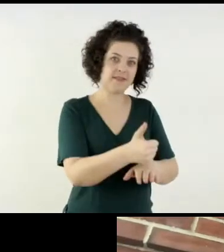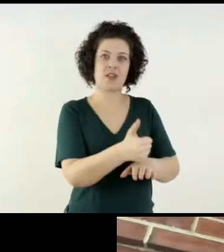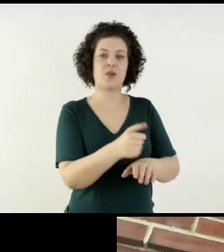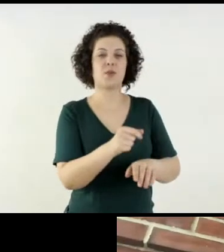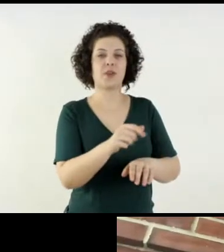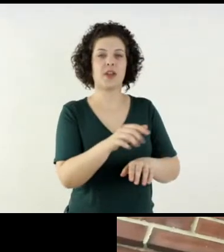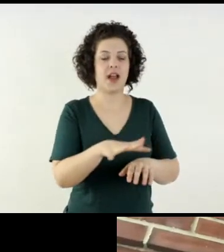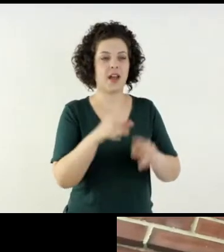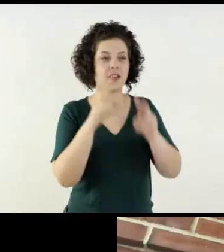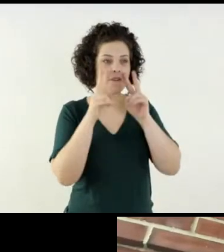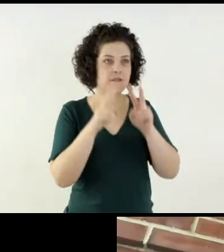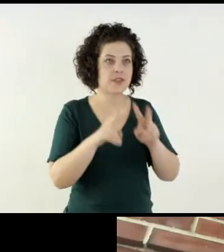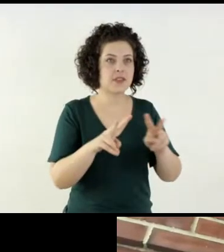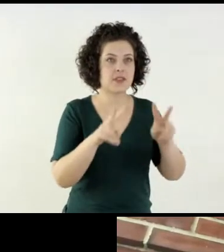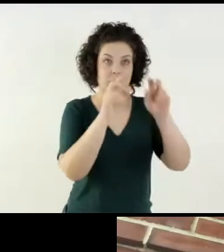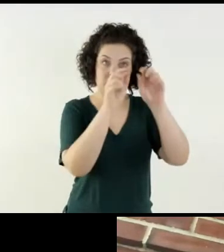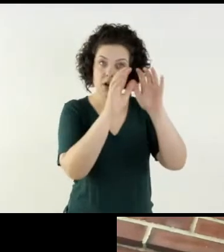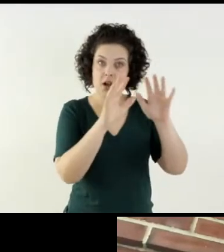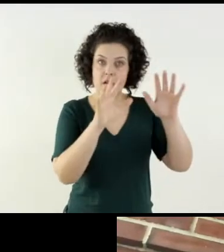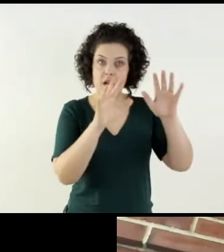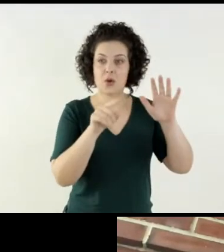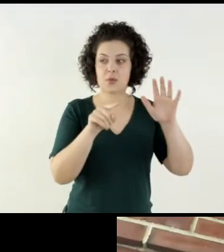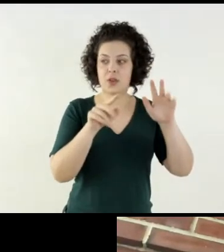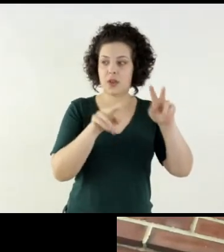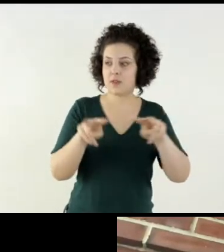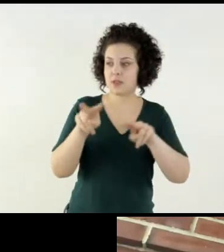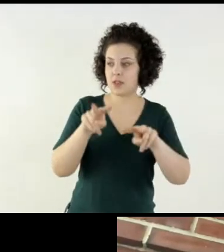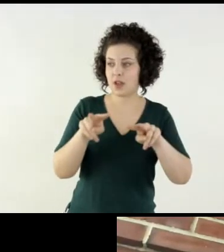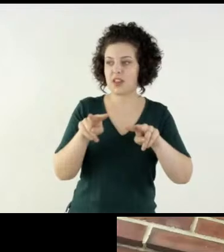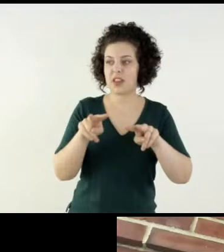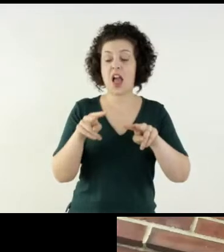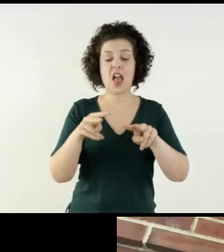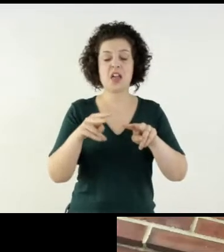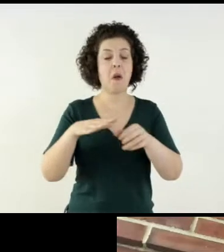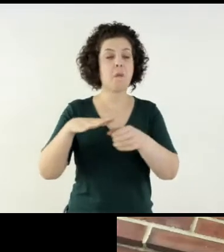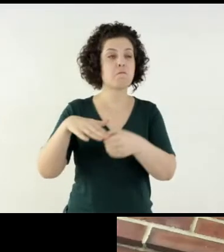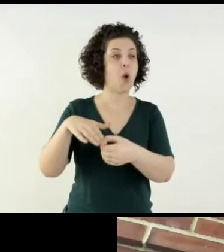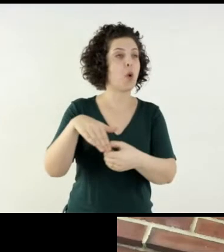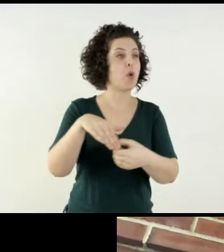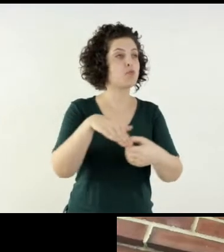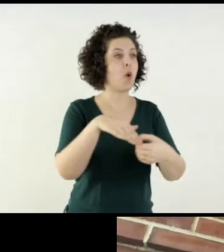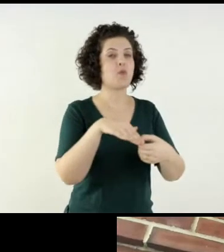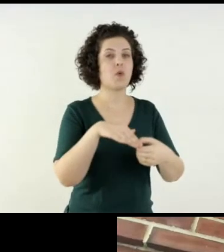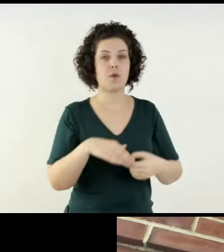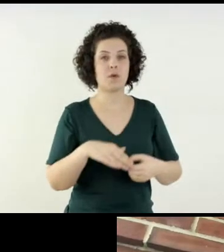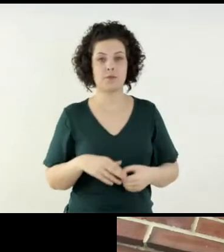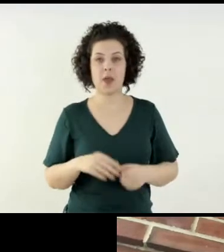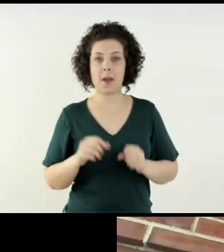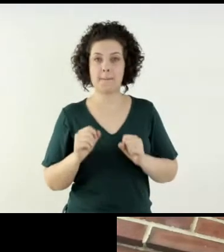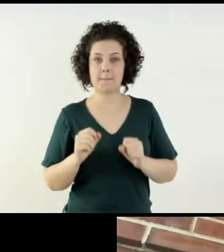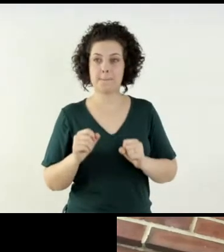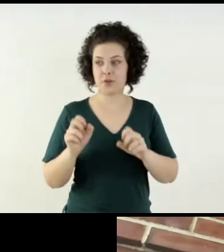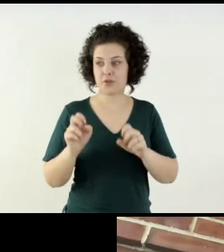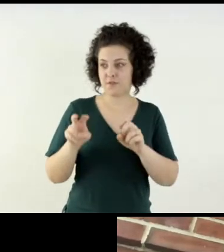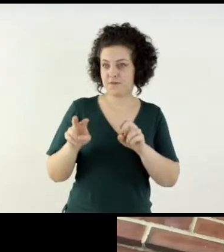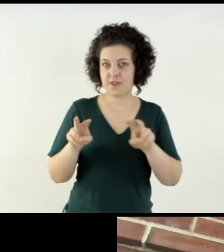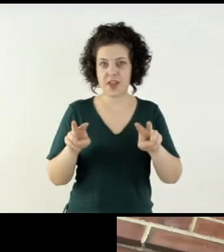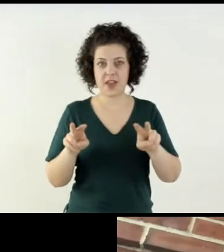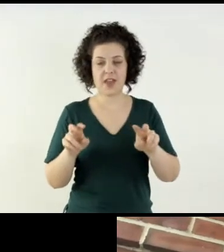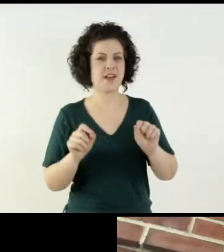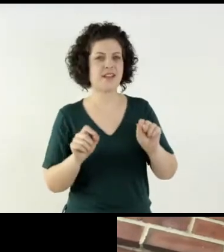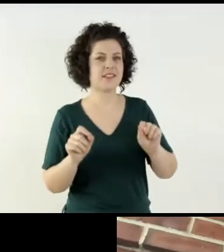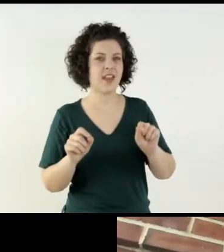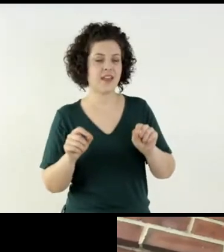is visible, who is invisible, who is allowed to see, who is allowed to be part of a community, what all